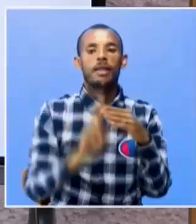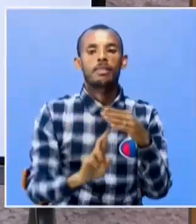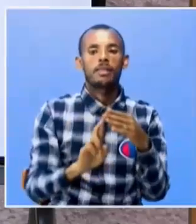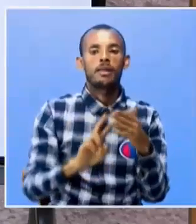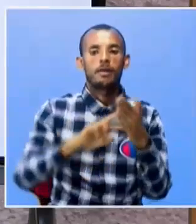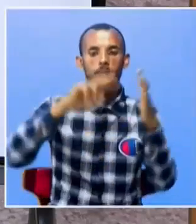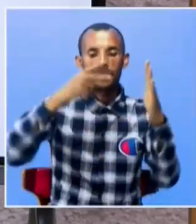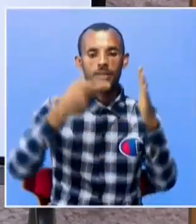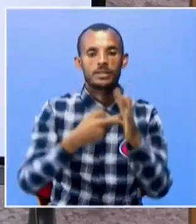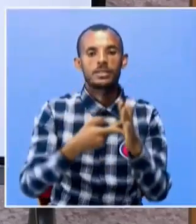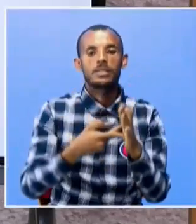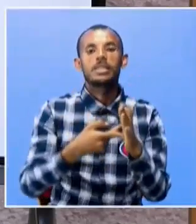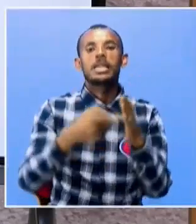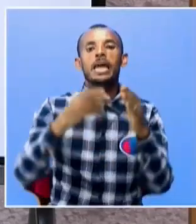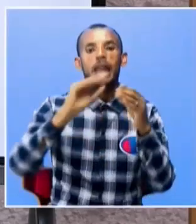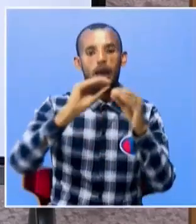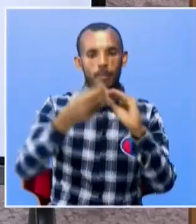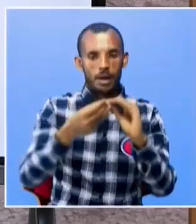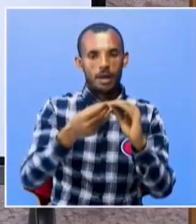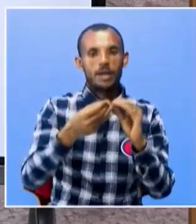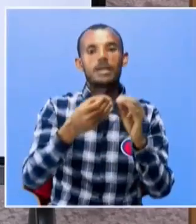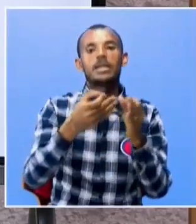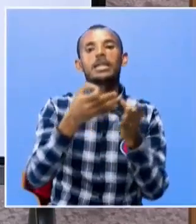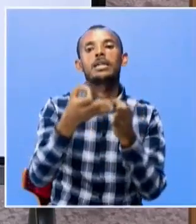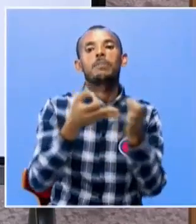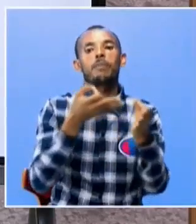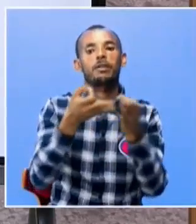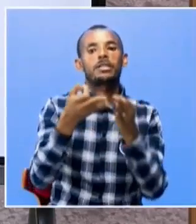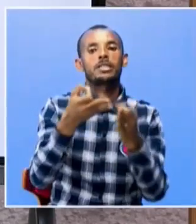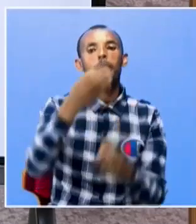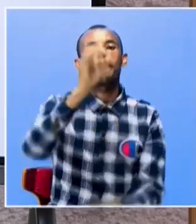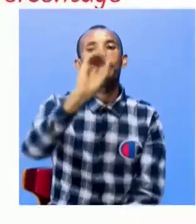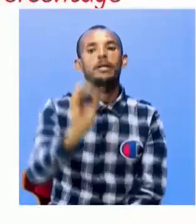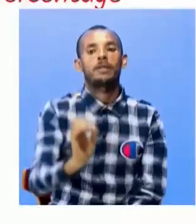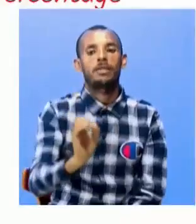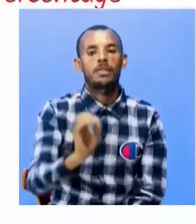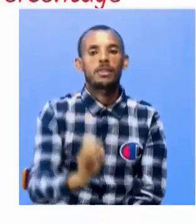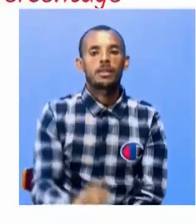is a number which is expressed in percent. Simply, rate is